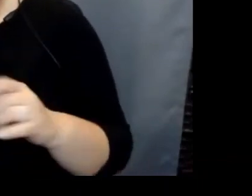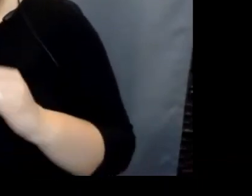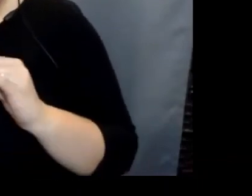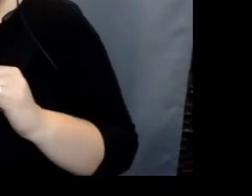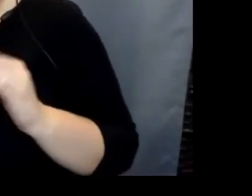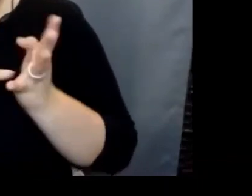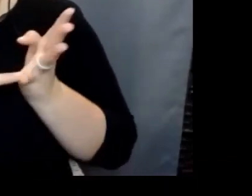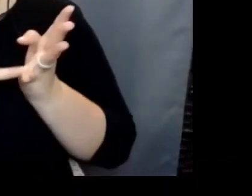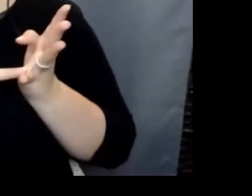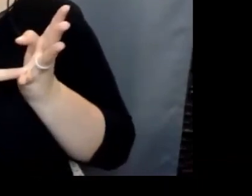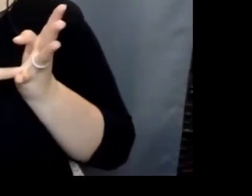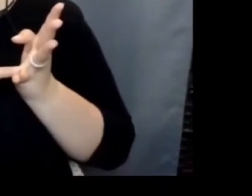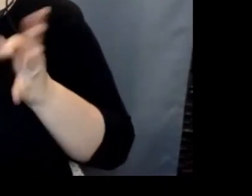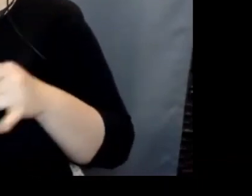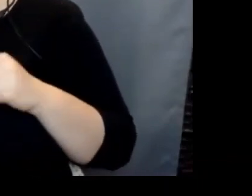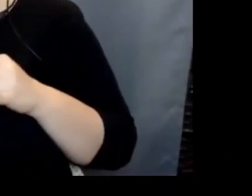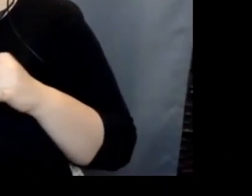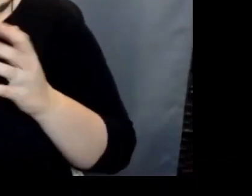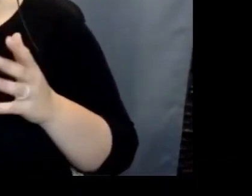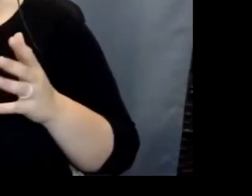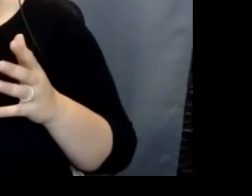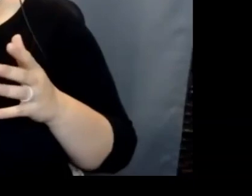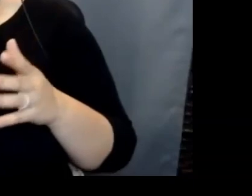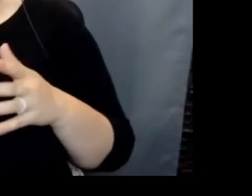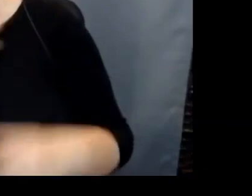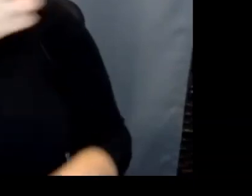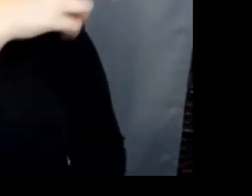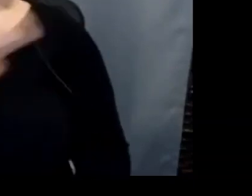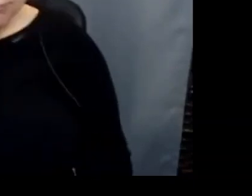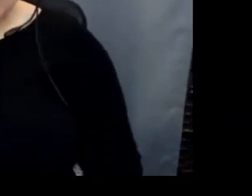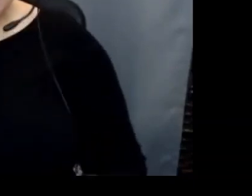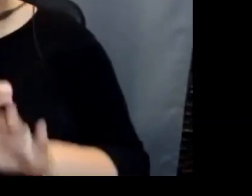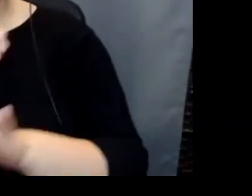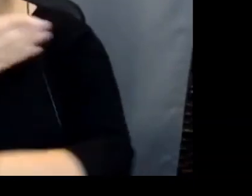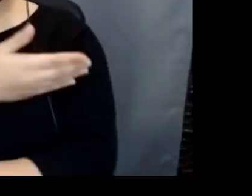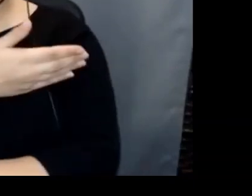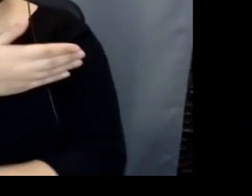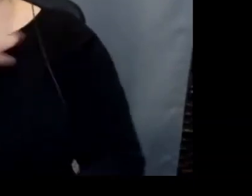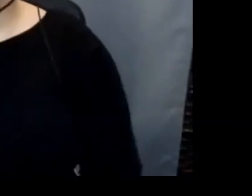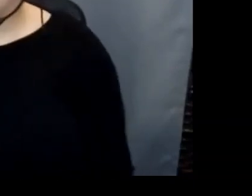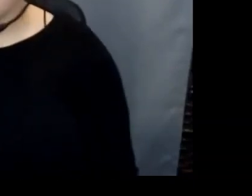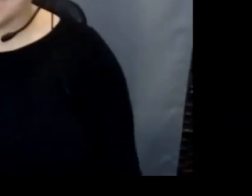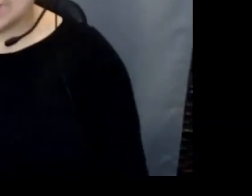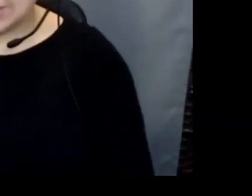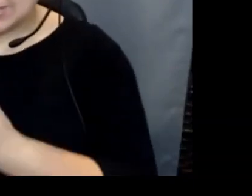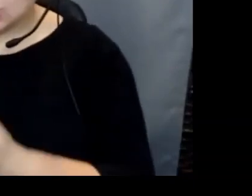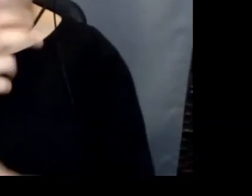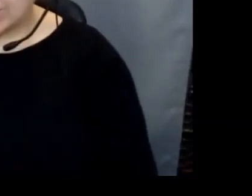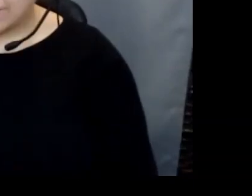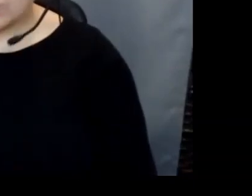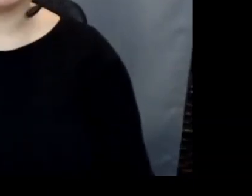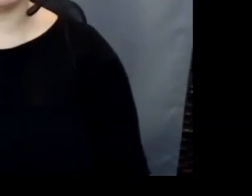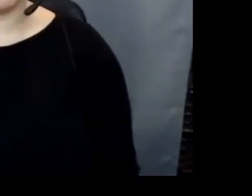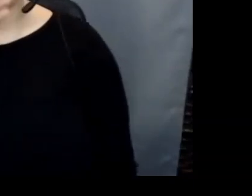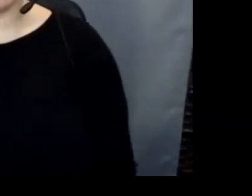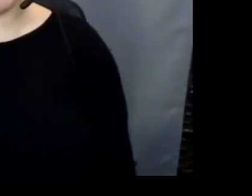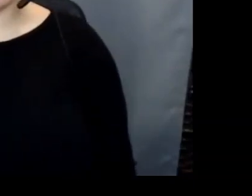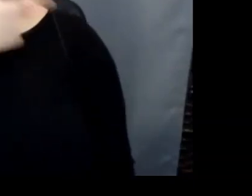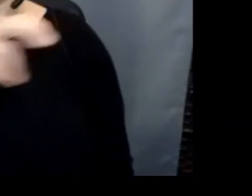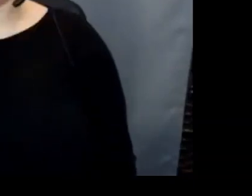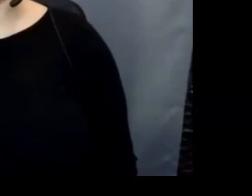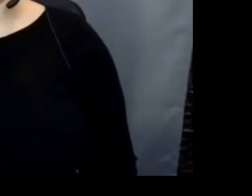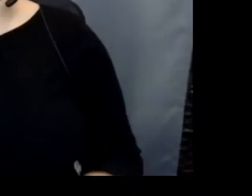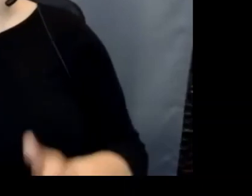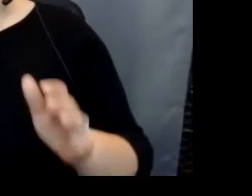the account and get it out of your checking or savings account. That the EFT, would be the quickest way